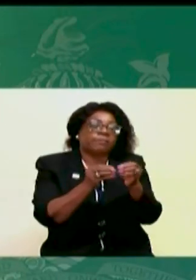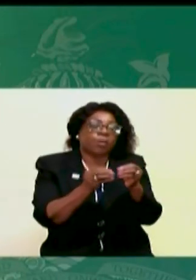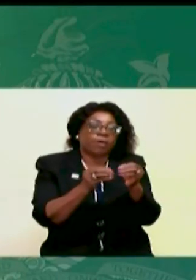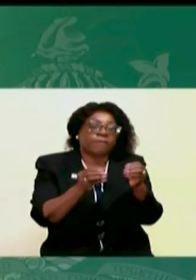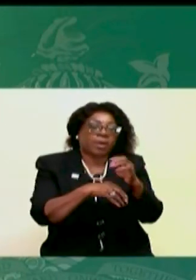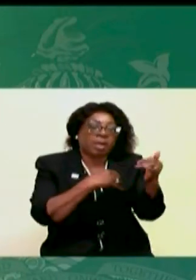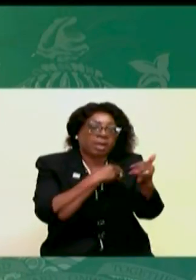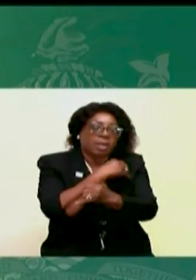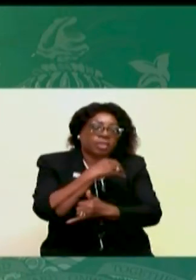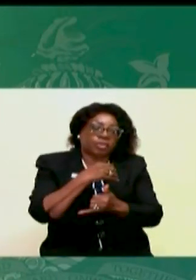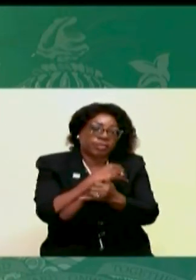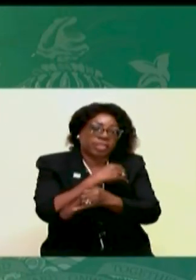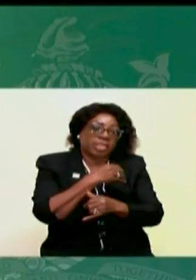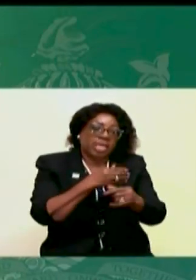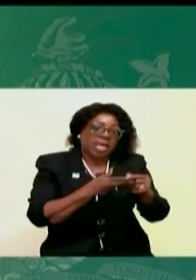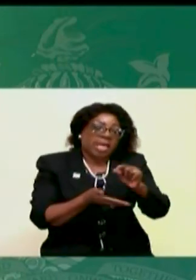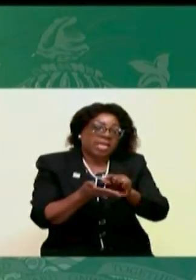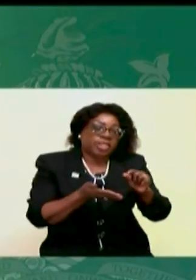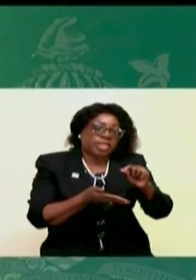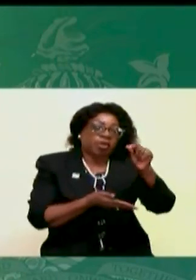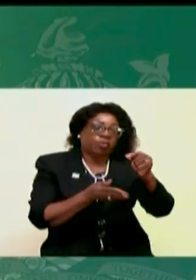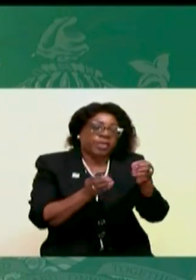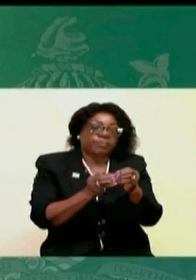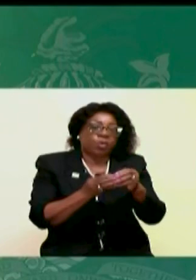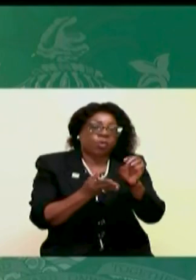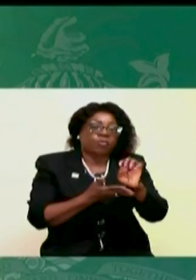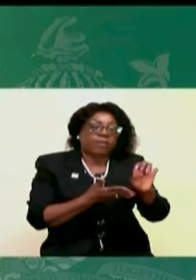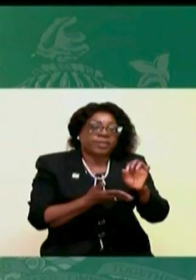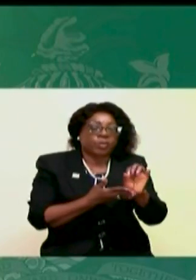revenue. That's what he talked about.